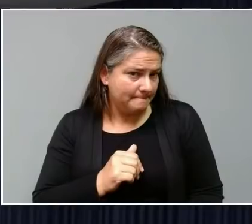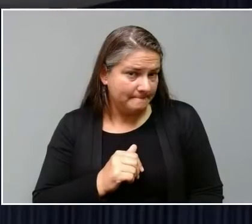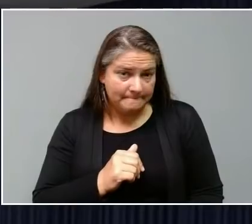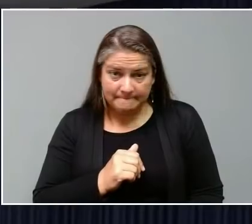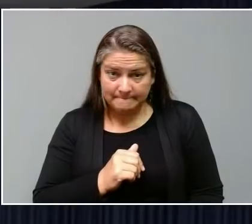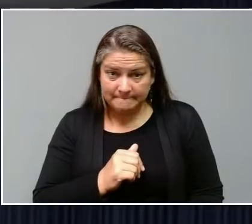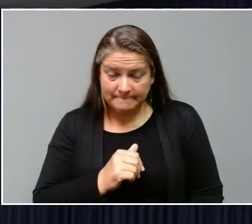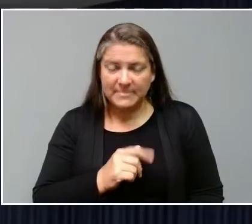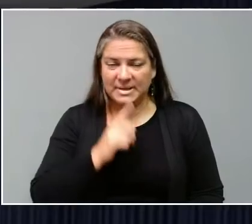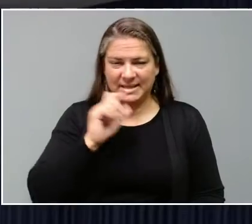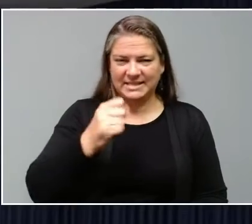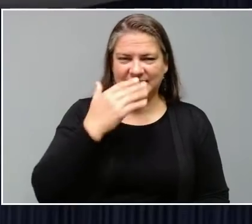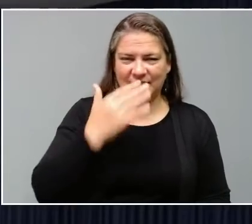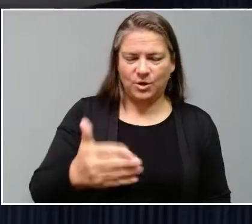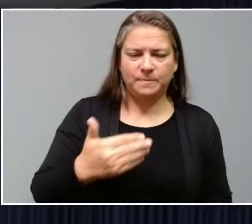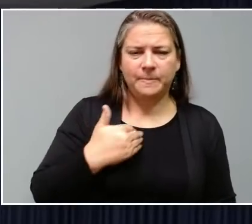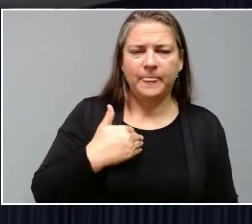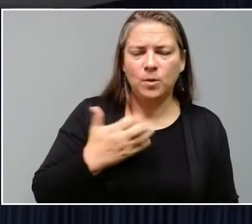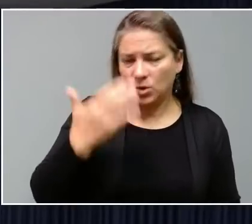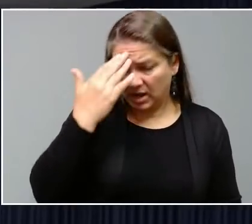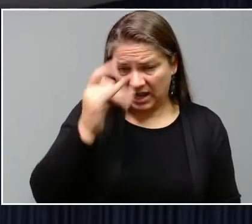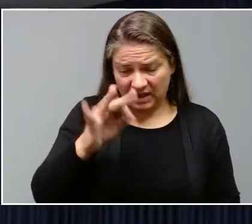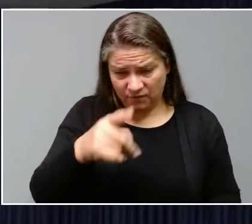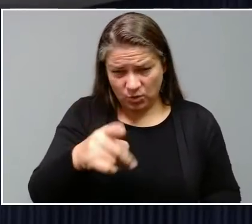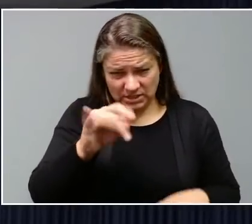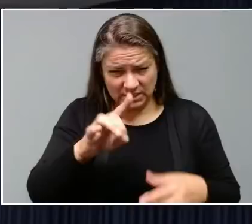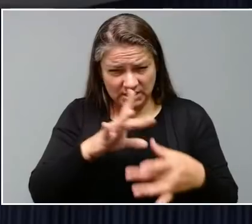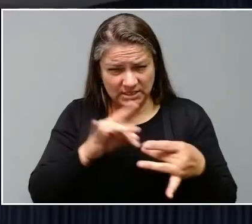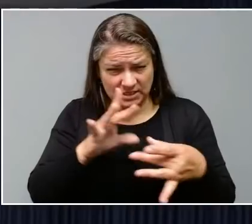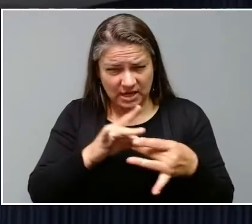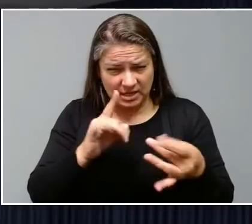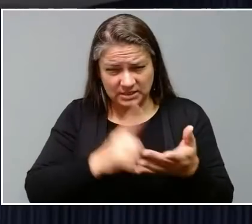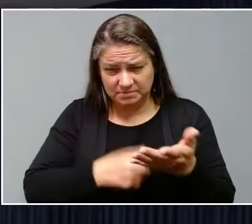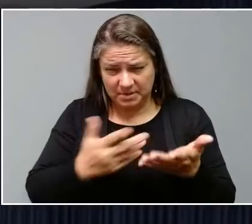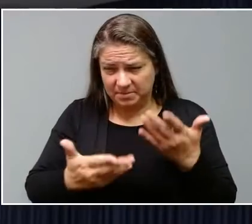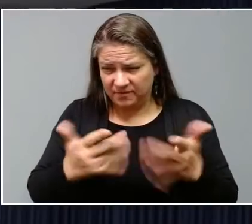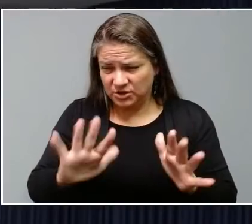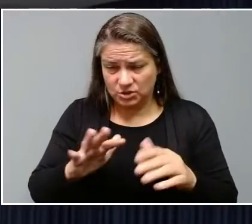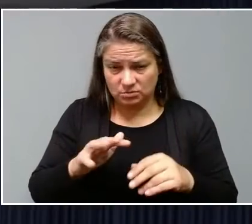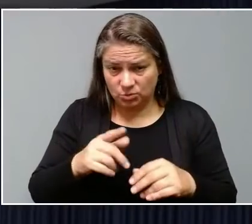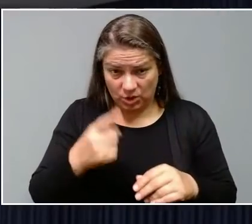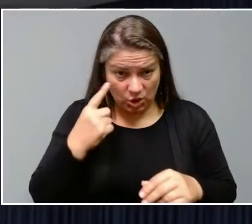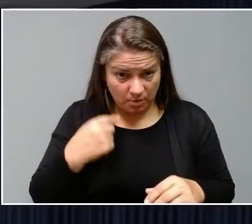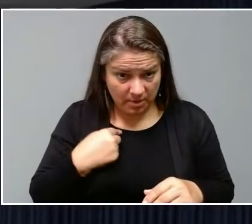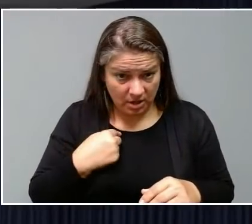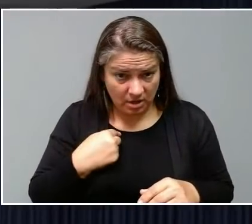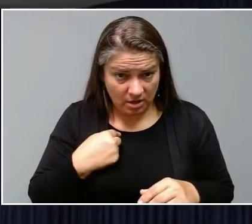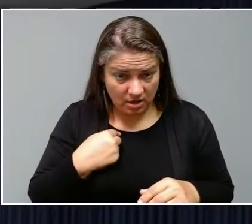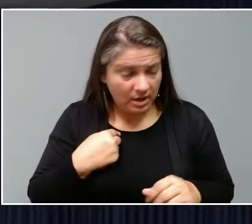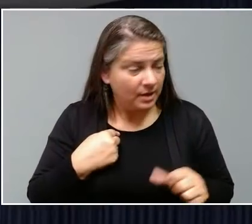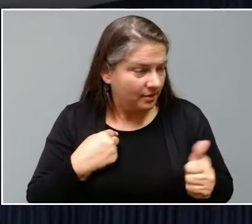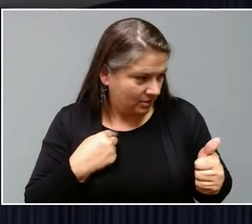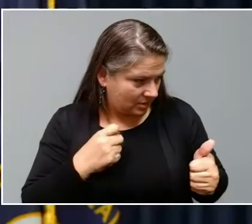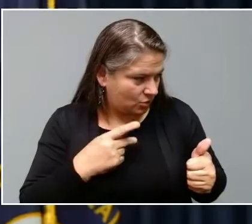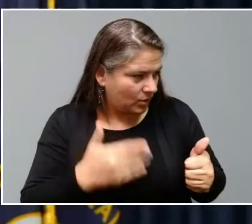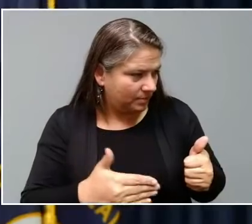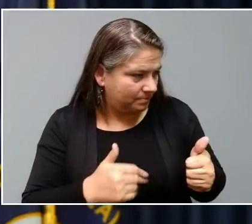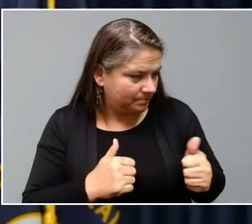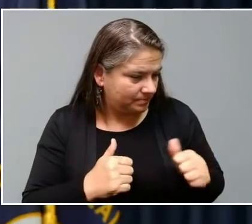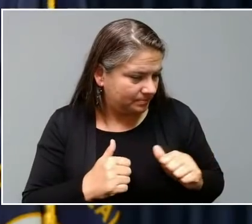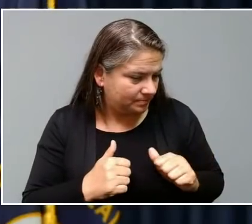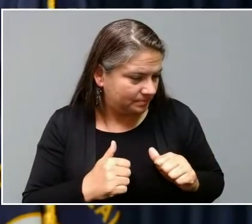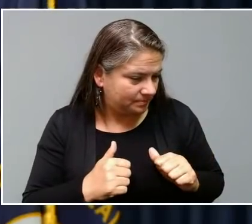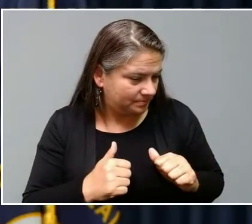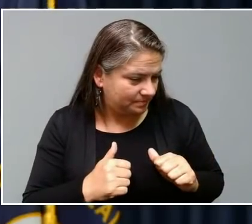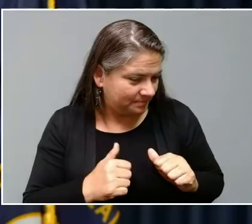Yeah, thank you. So I'm not sure if this has come up yet in talks with, yeah, can you hear me? I hear you.